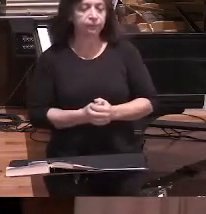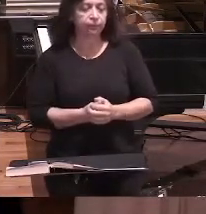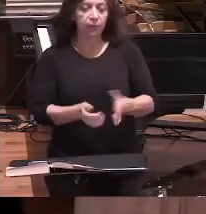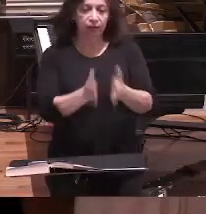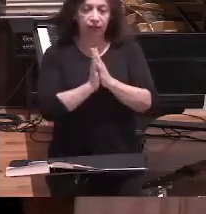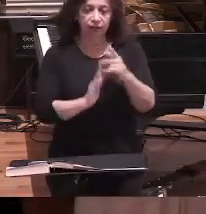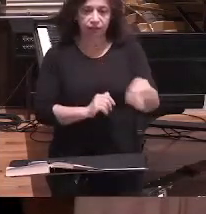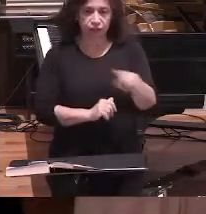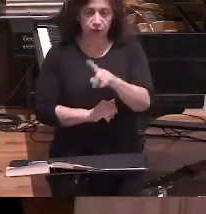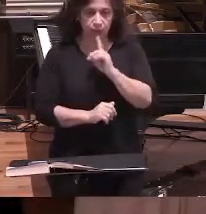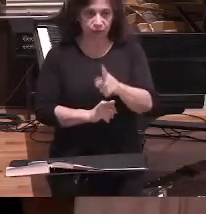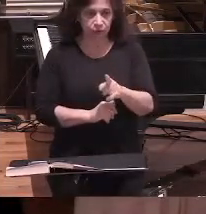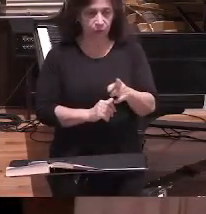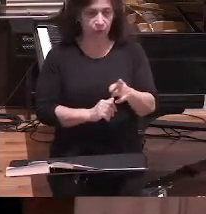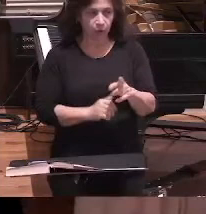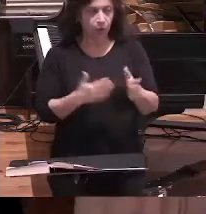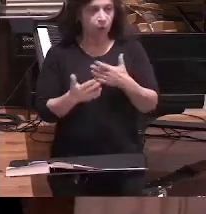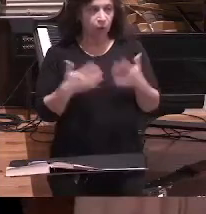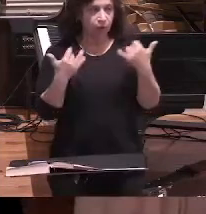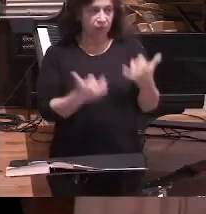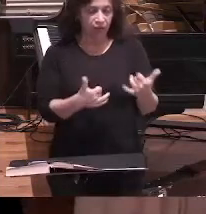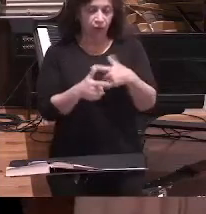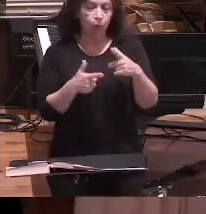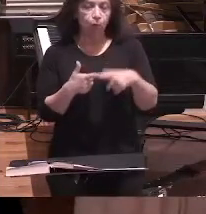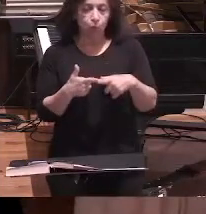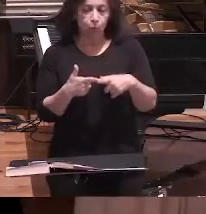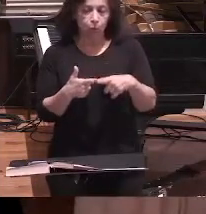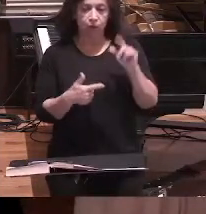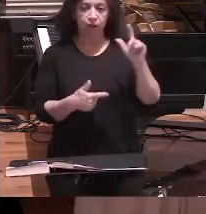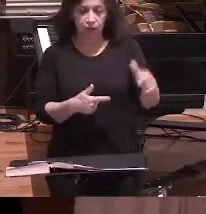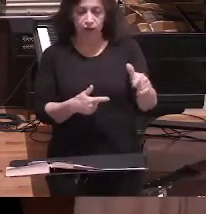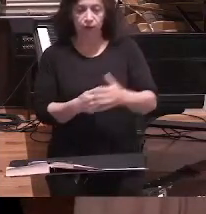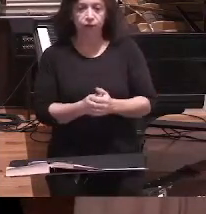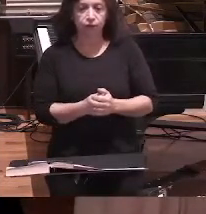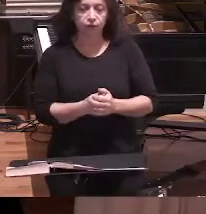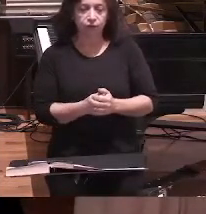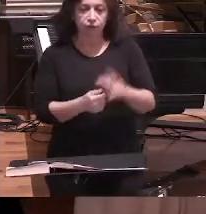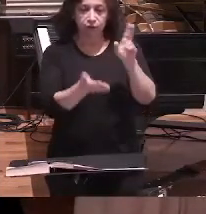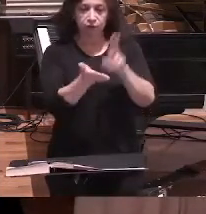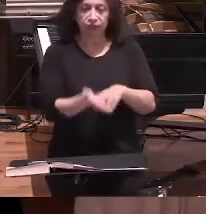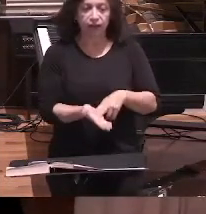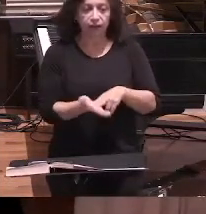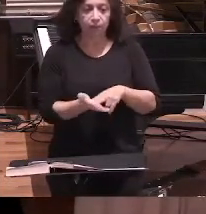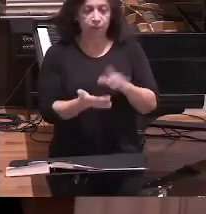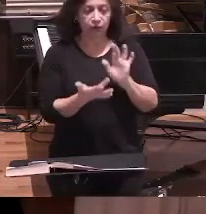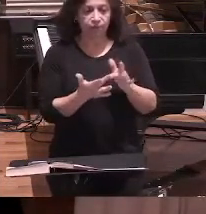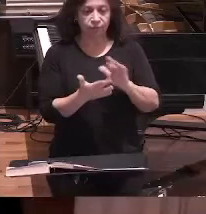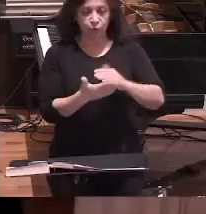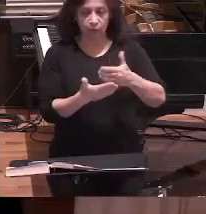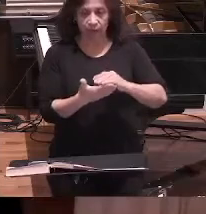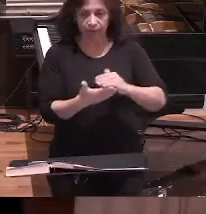that you would please make sure, whether it's now or whether it's in a time to come, that you sign our virtual pew